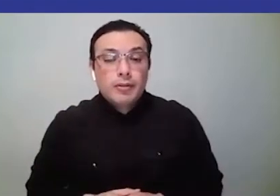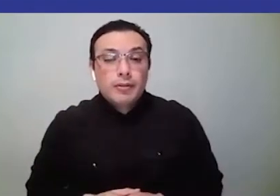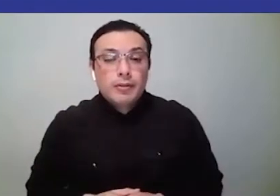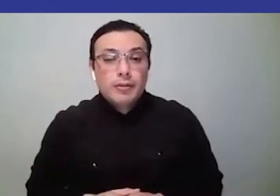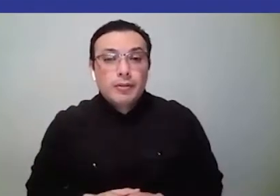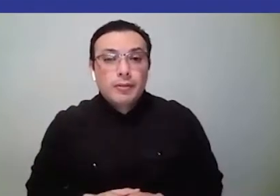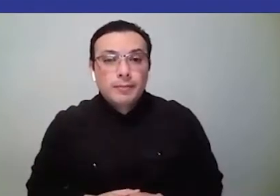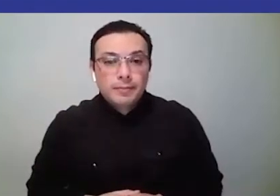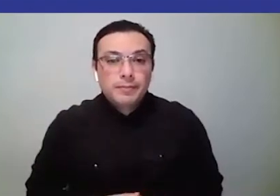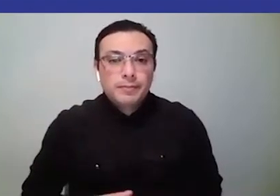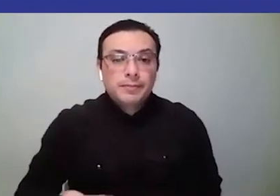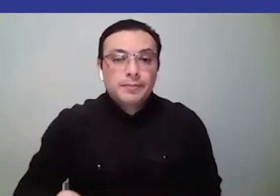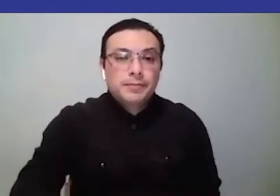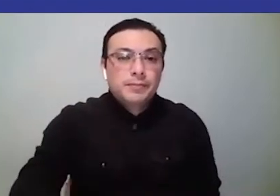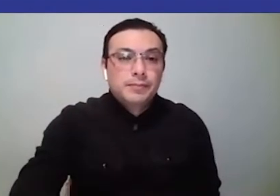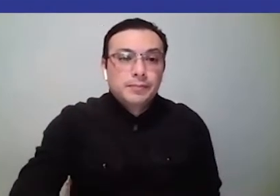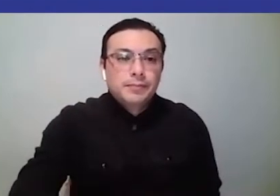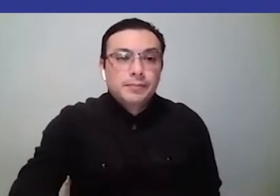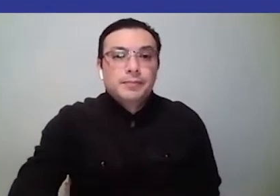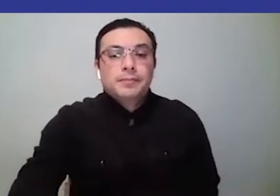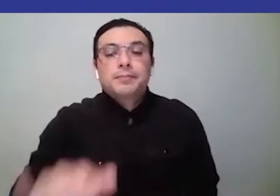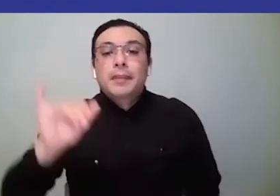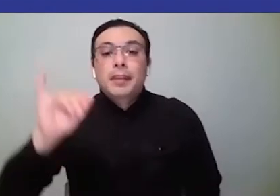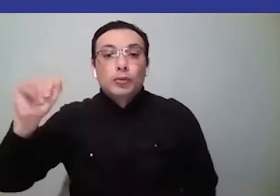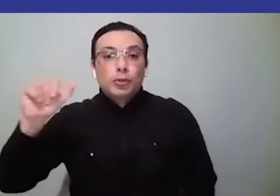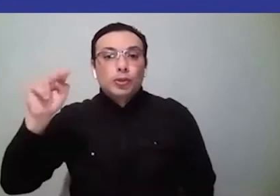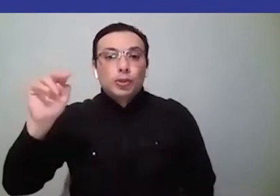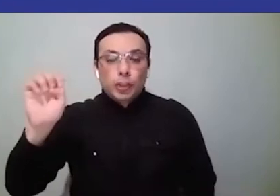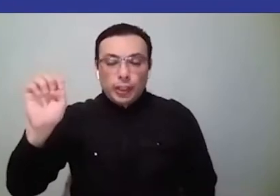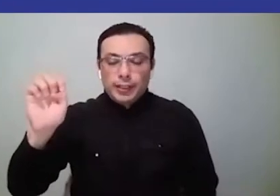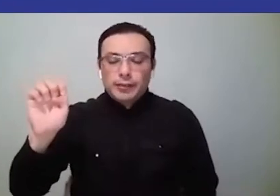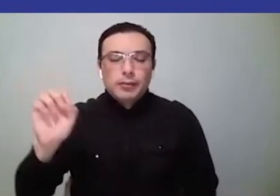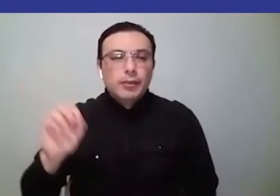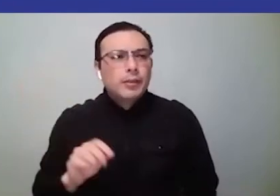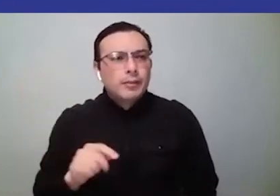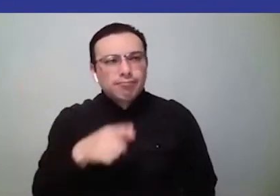concept of care is so important, and